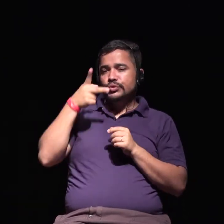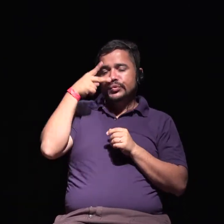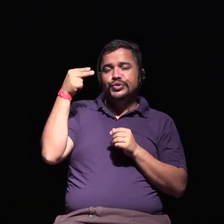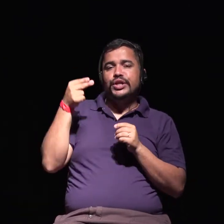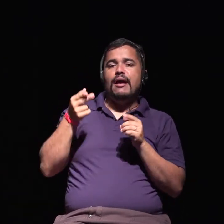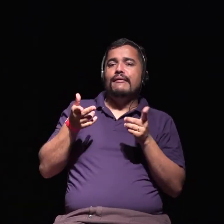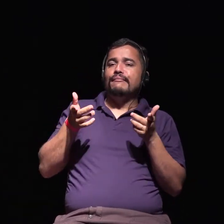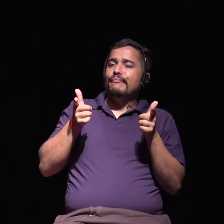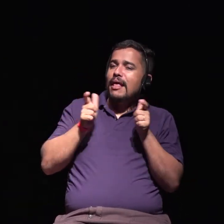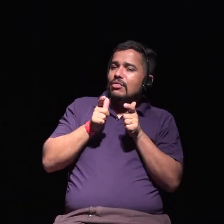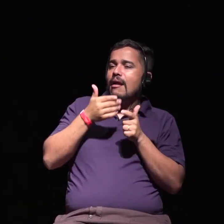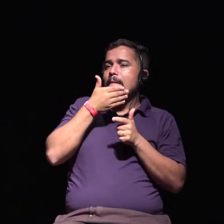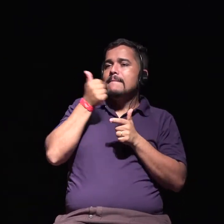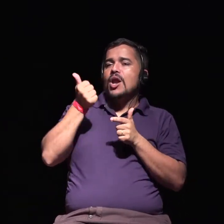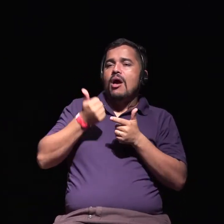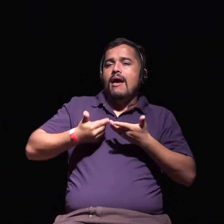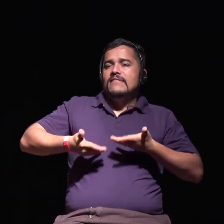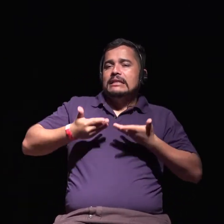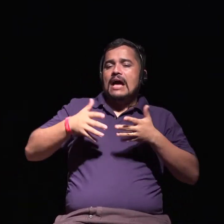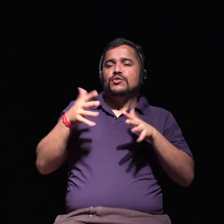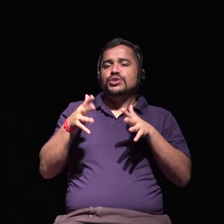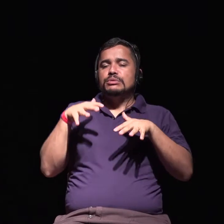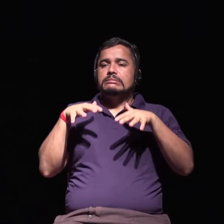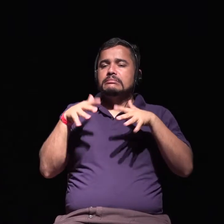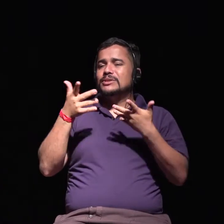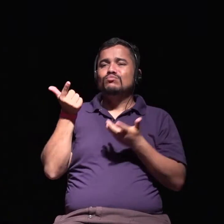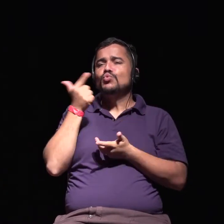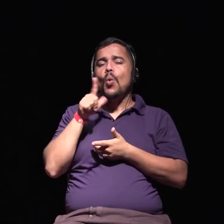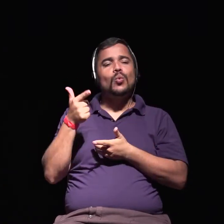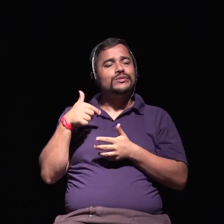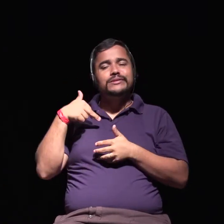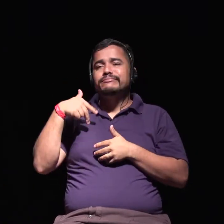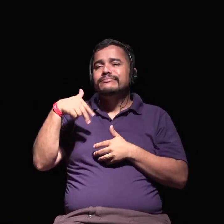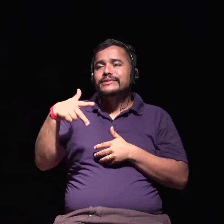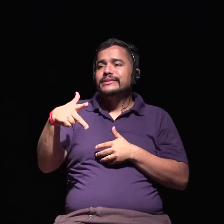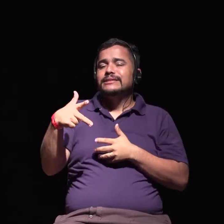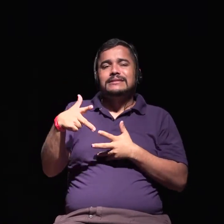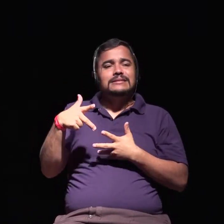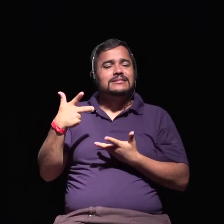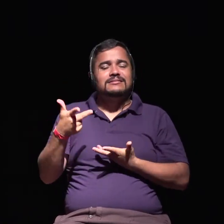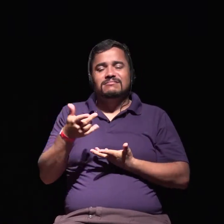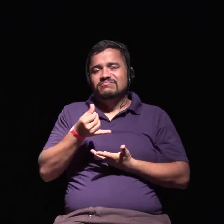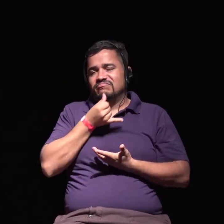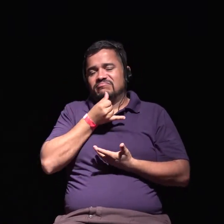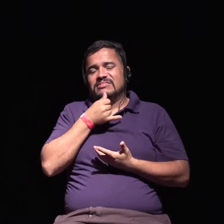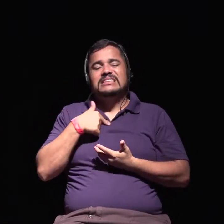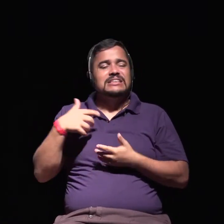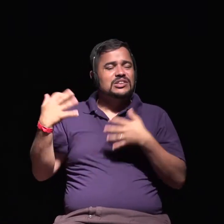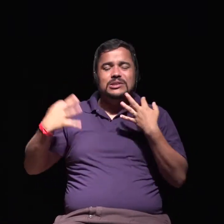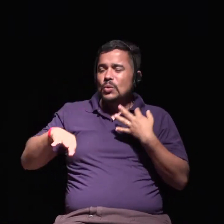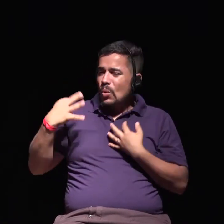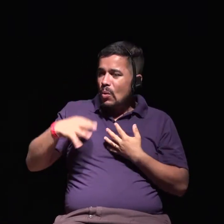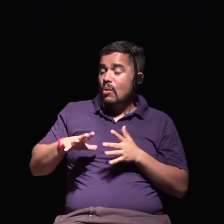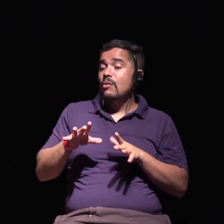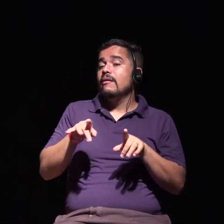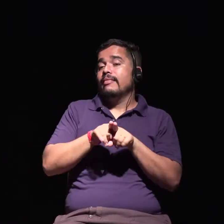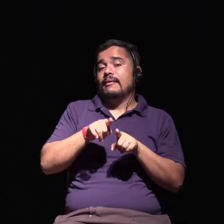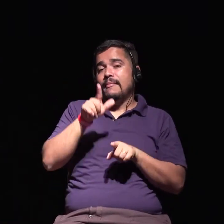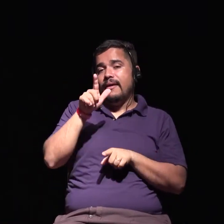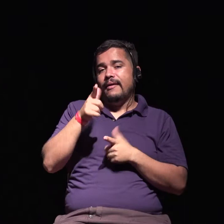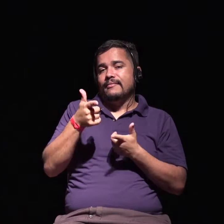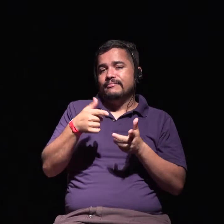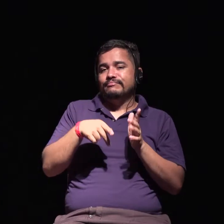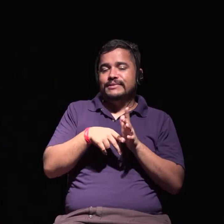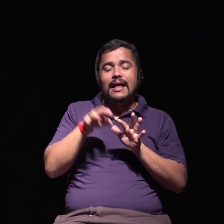still she couldn't run long distances without getting chafed. Beyond this logistical issue, women runners of